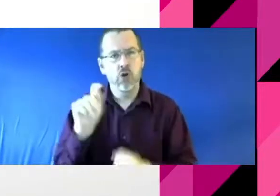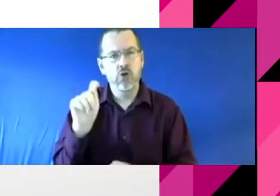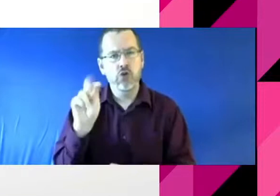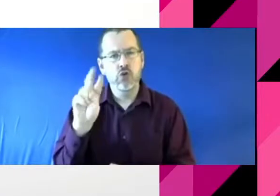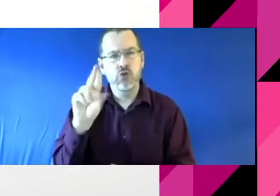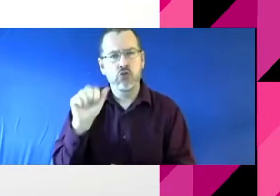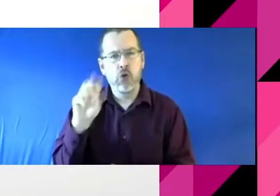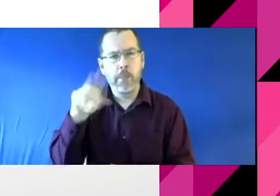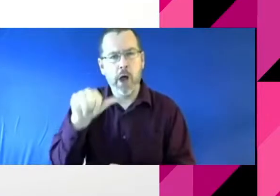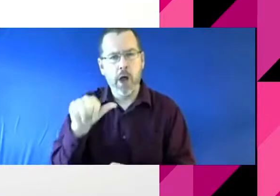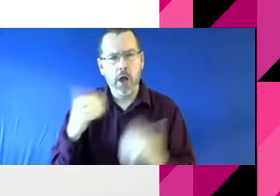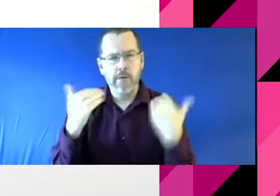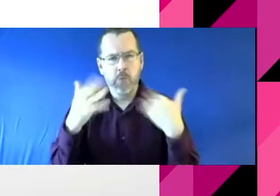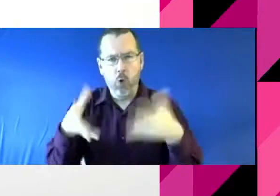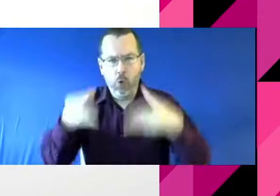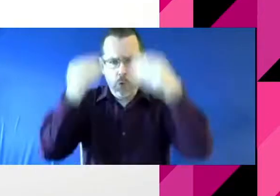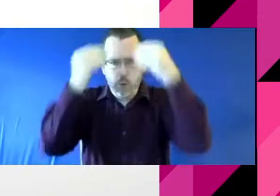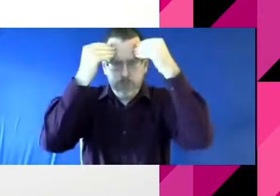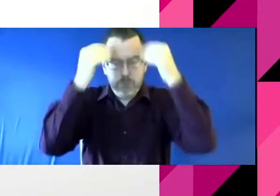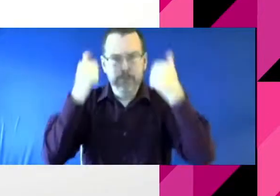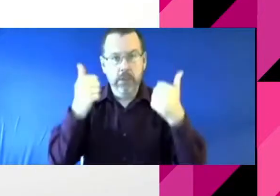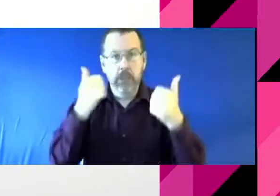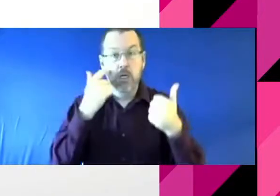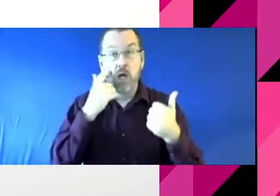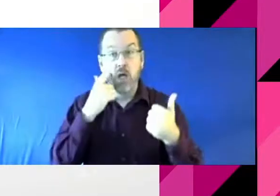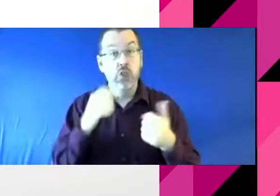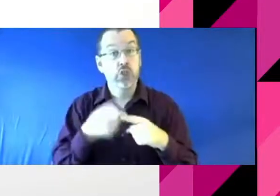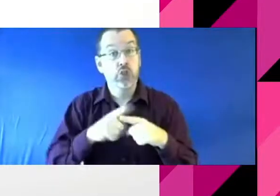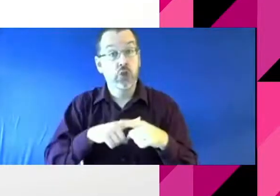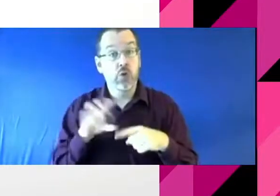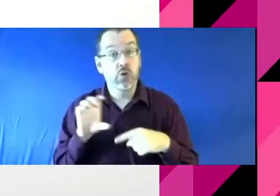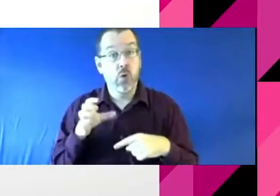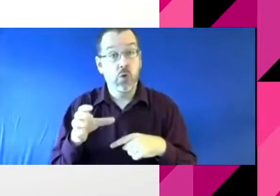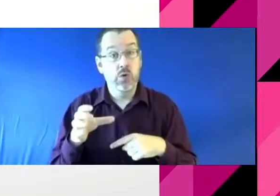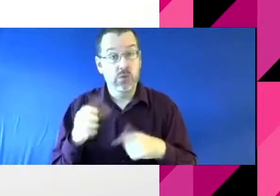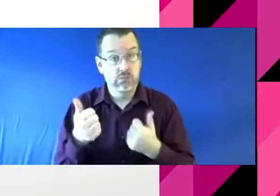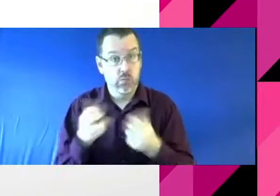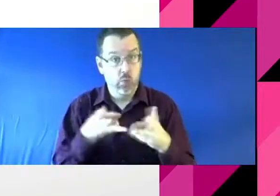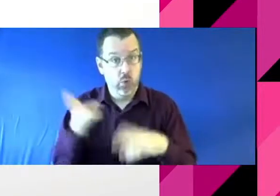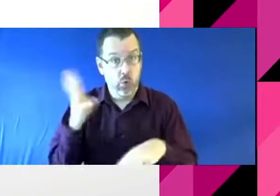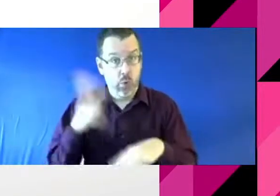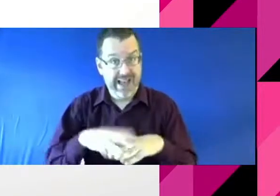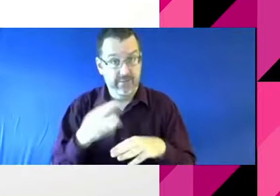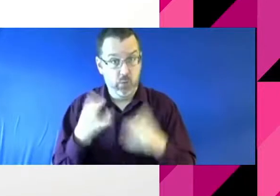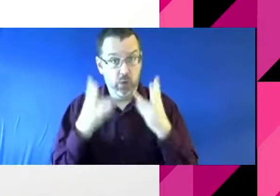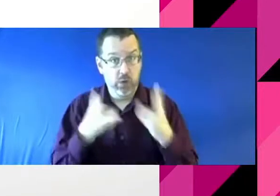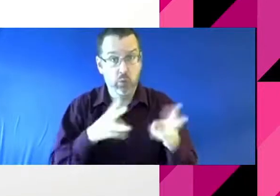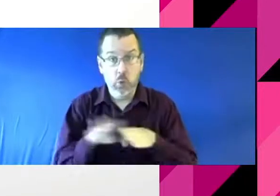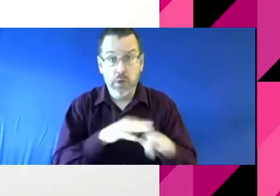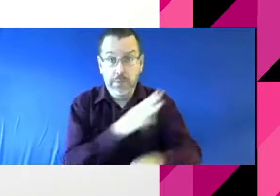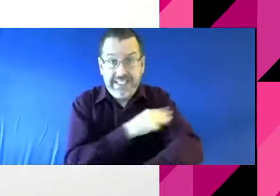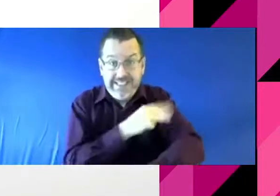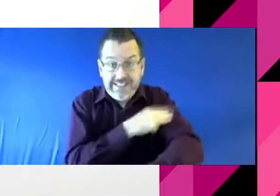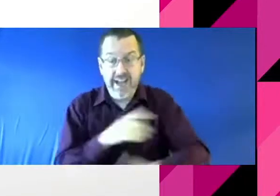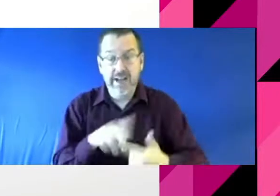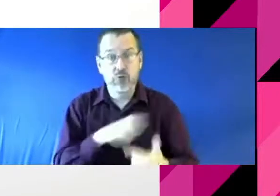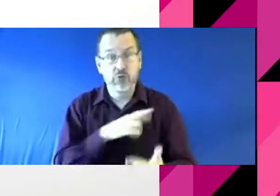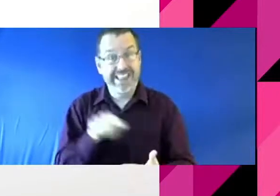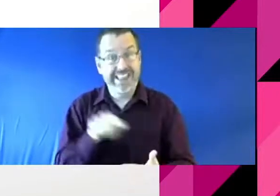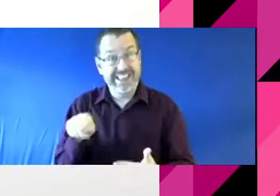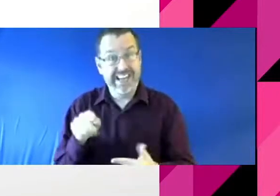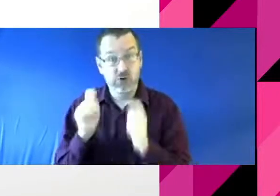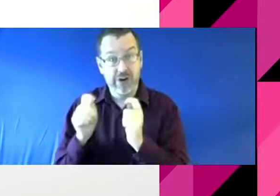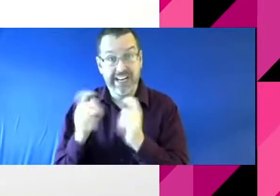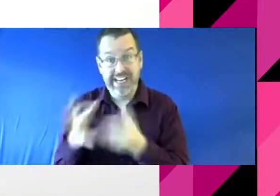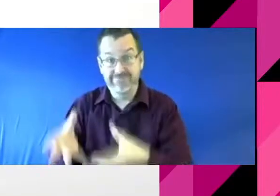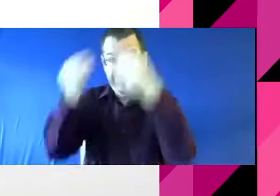judiciary, are short courses effective, and do you feel they lead to meaningful change in dealing with persons with a